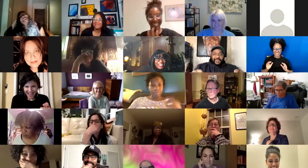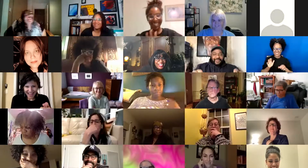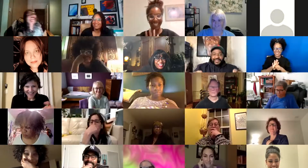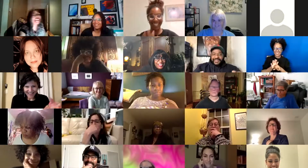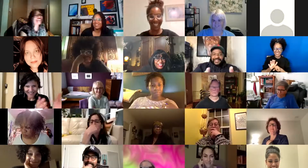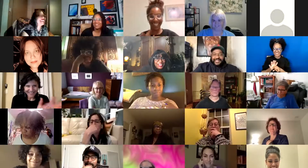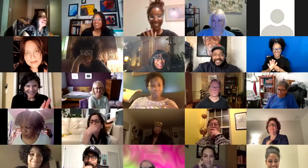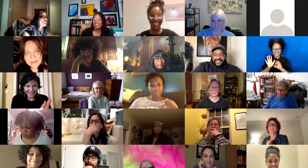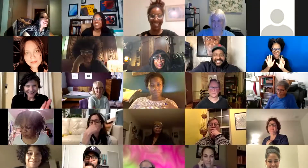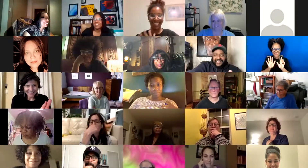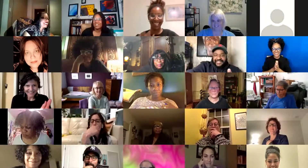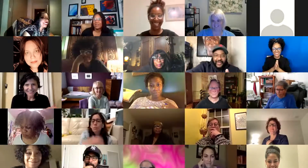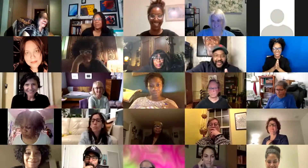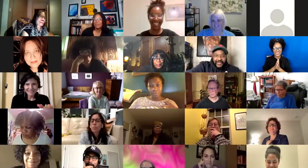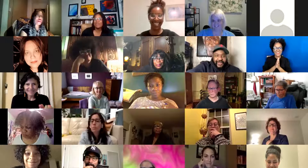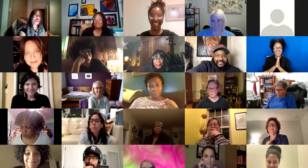okay. Well,